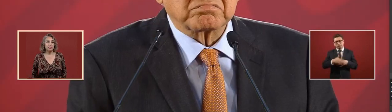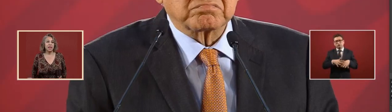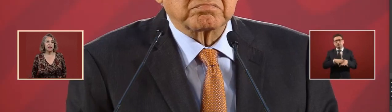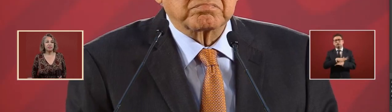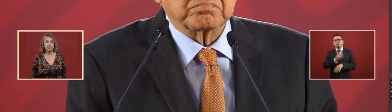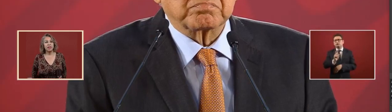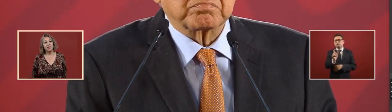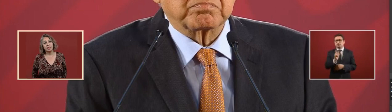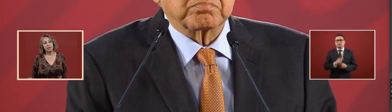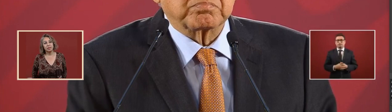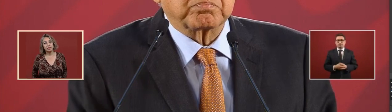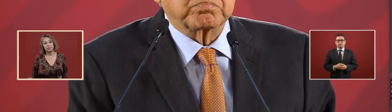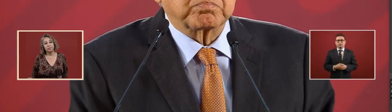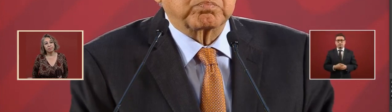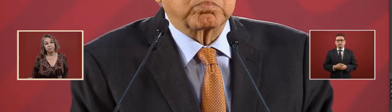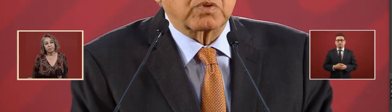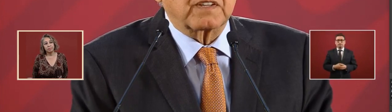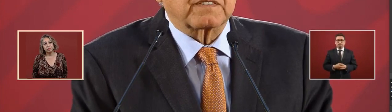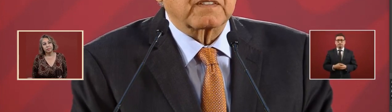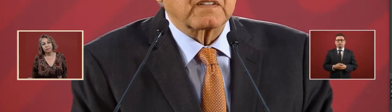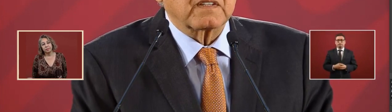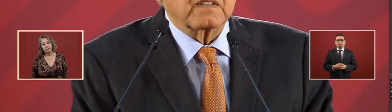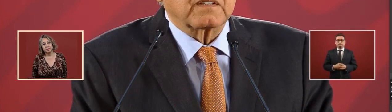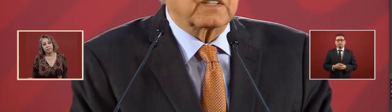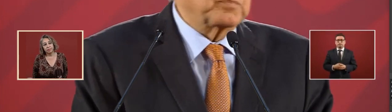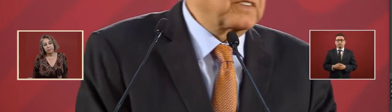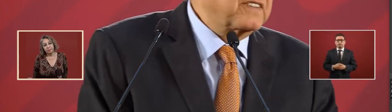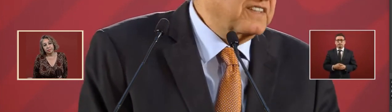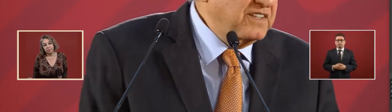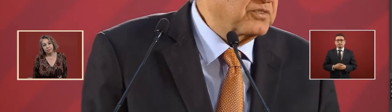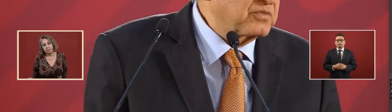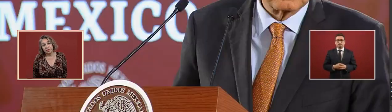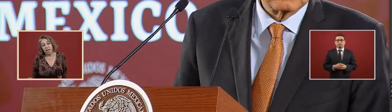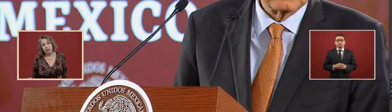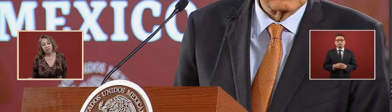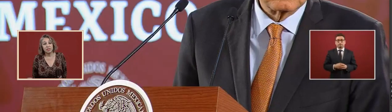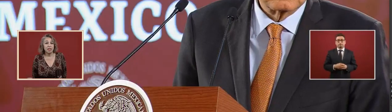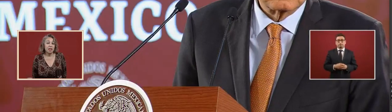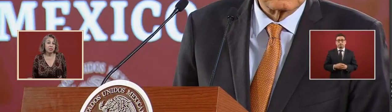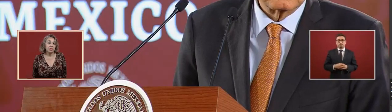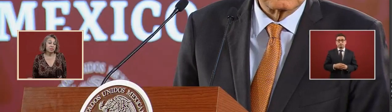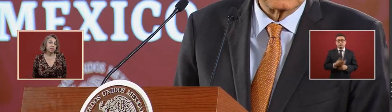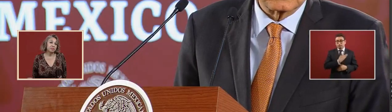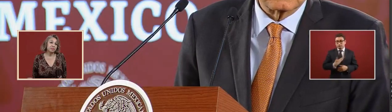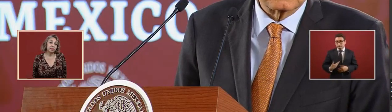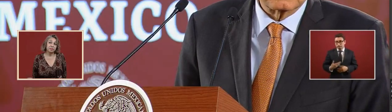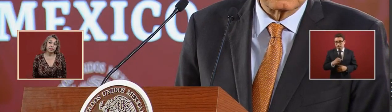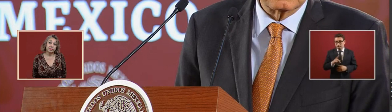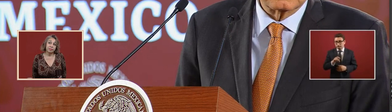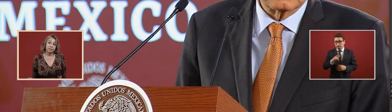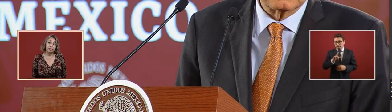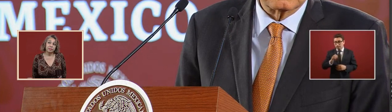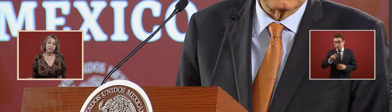begin to make it different? Pues, después de Zedillo. After Zedillo.